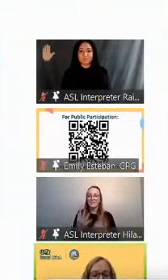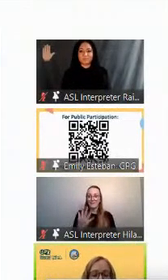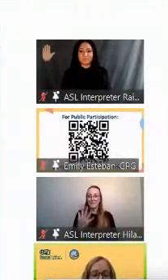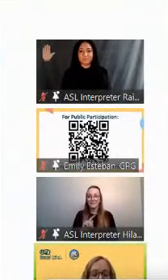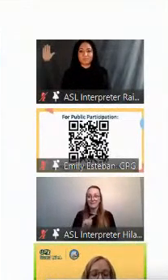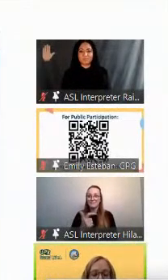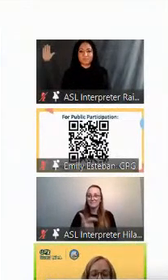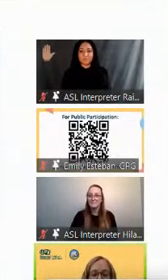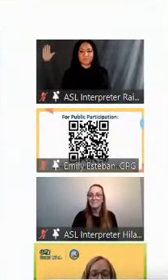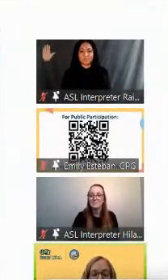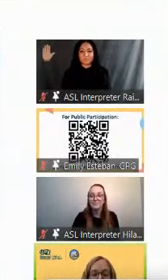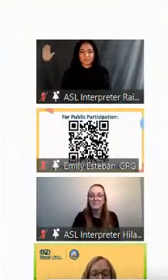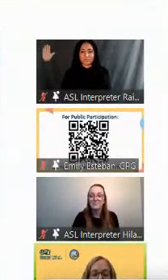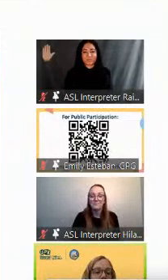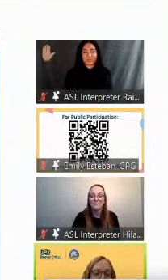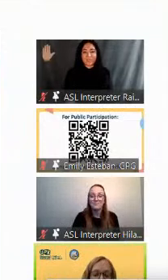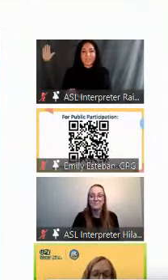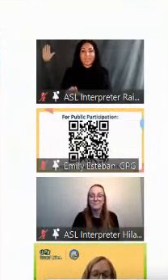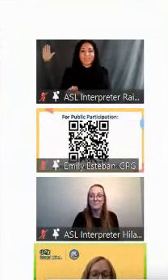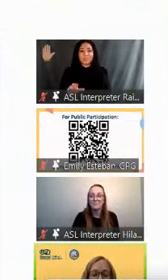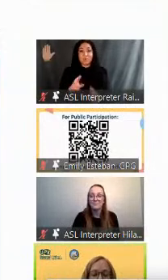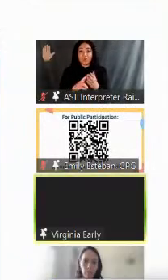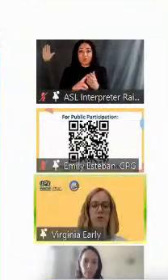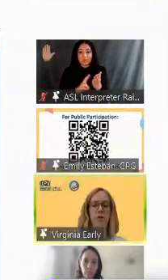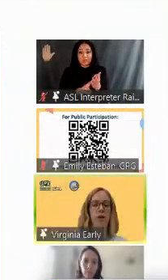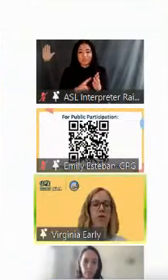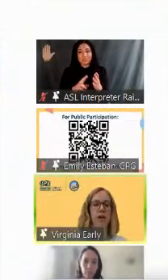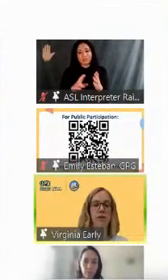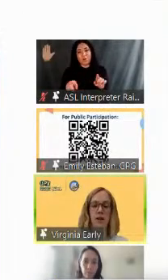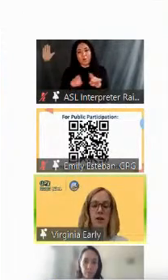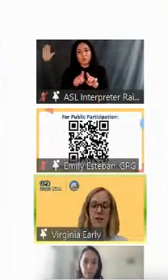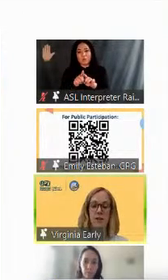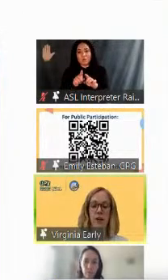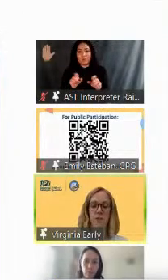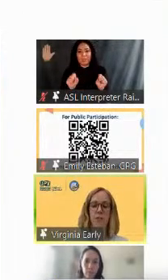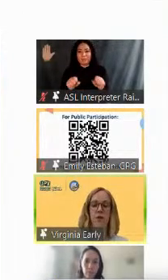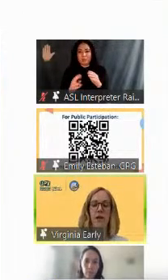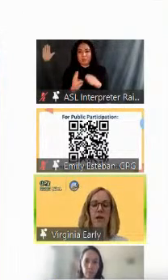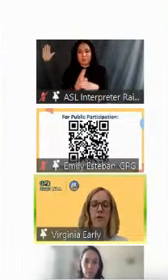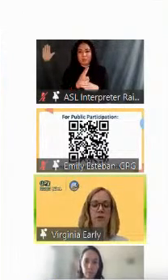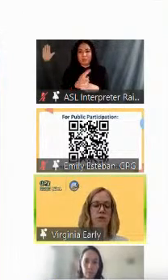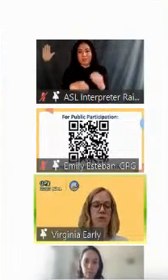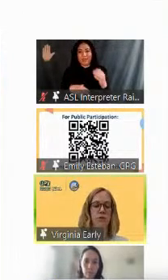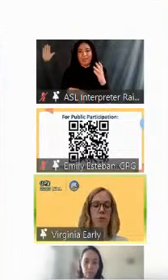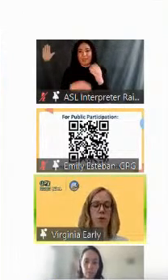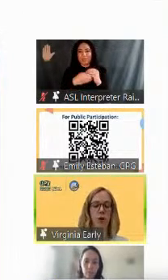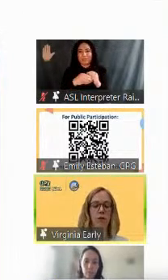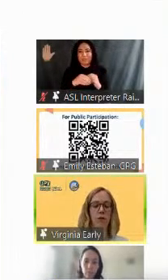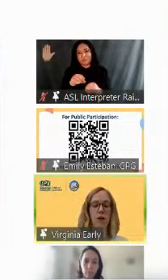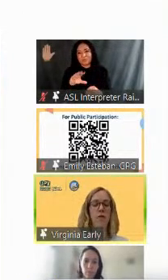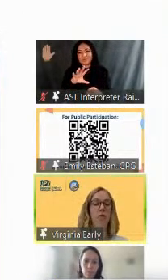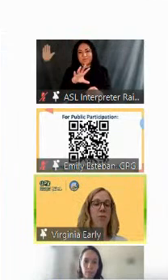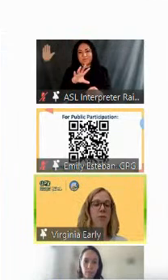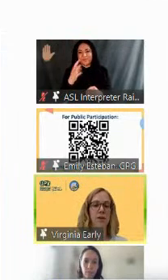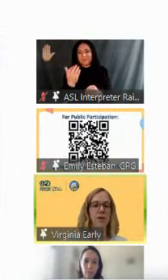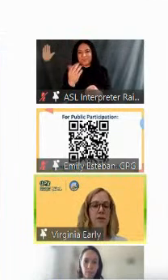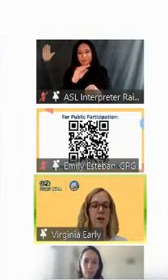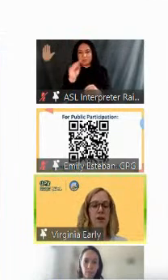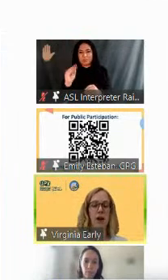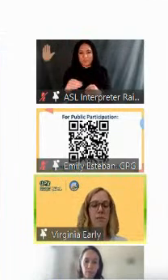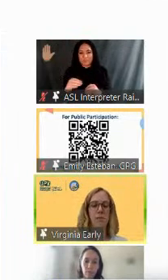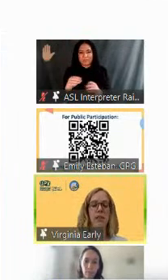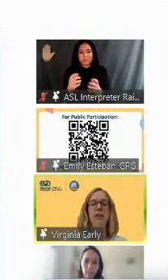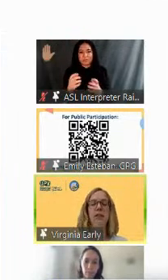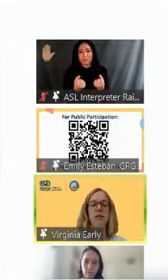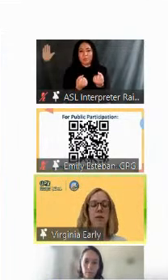contractors are able to use an additional 15% of their total contract to help provide those additional supports for providers